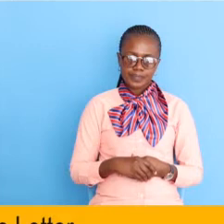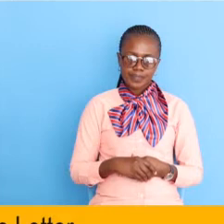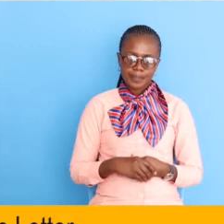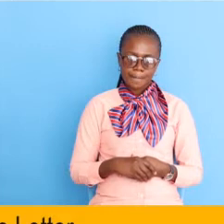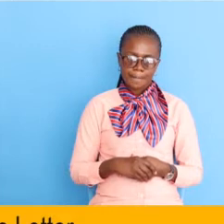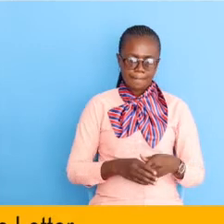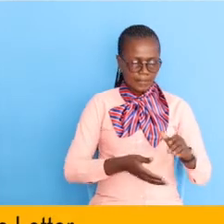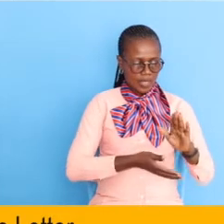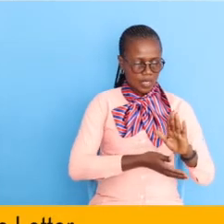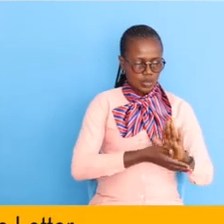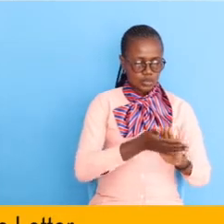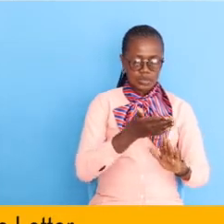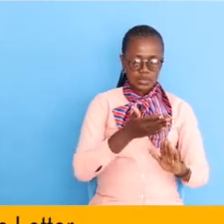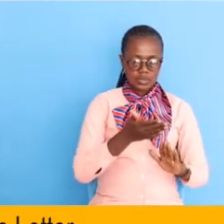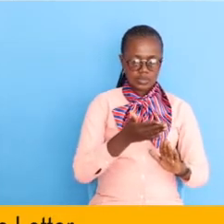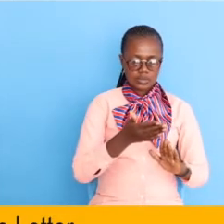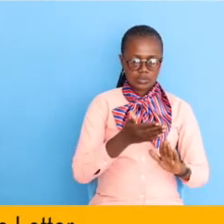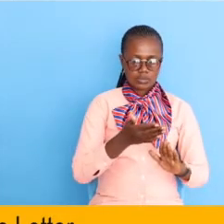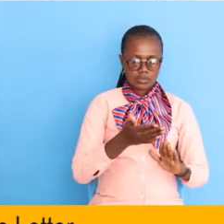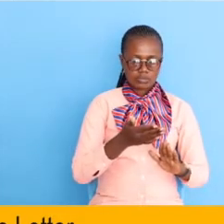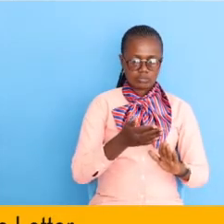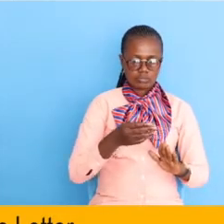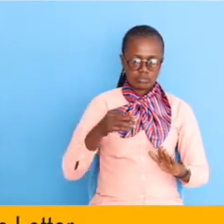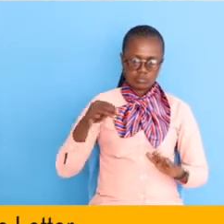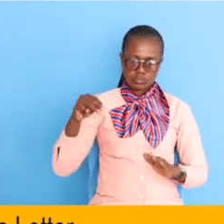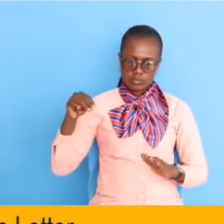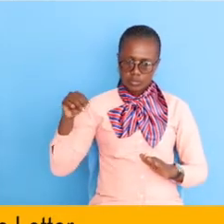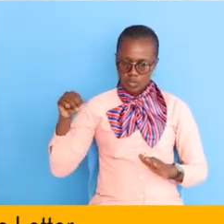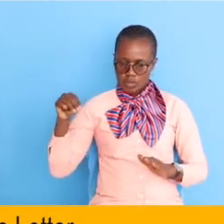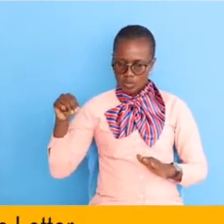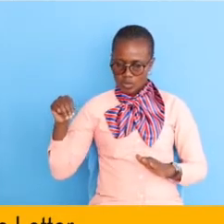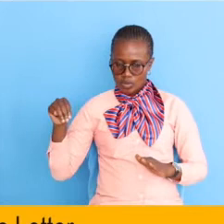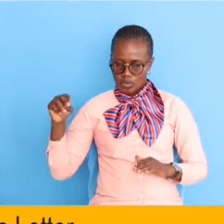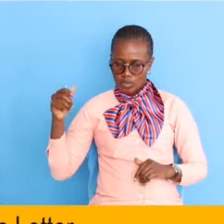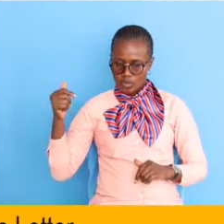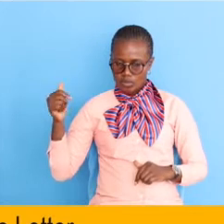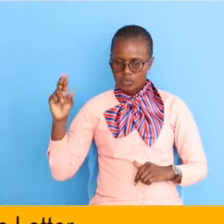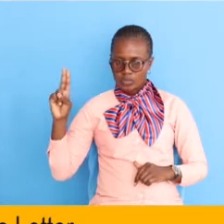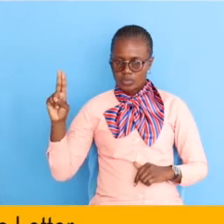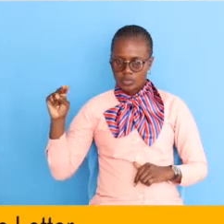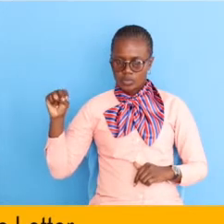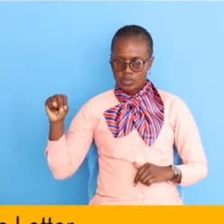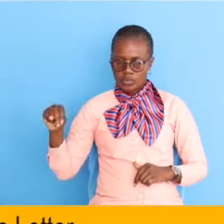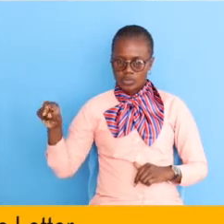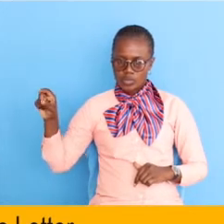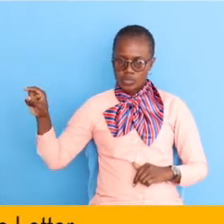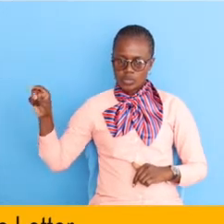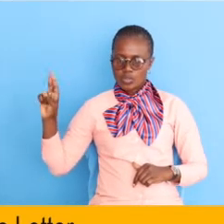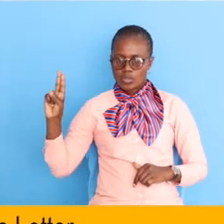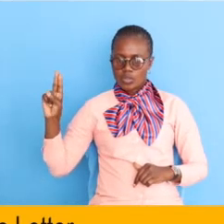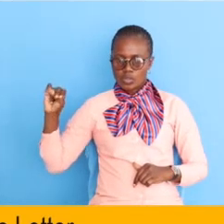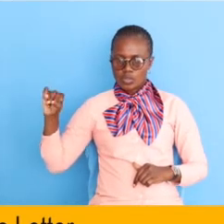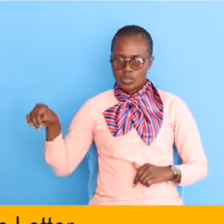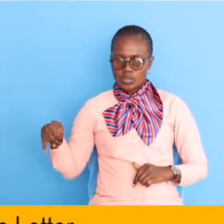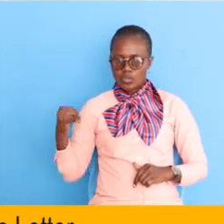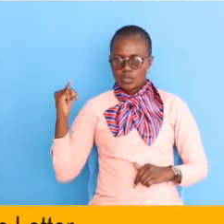And you start with Mtunguja Companies Limited, PO Box, you write it there, and